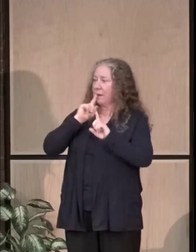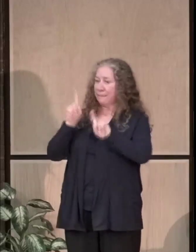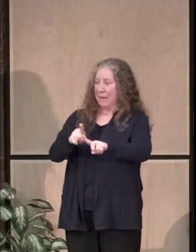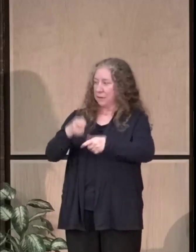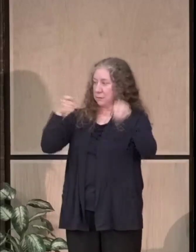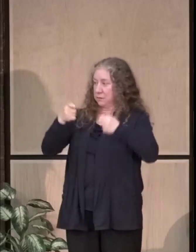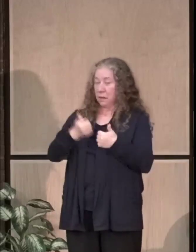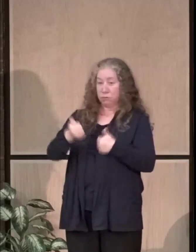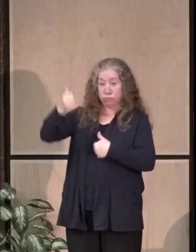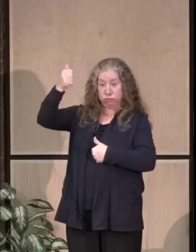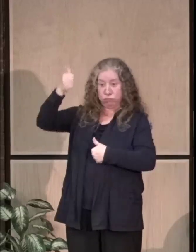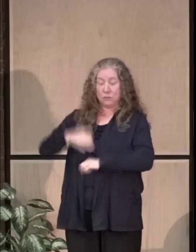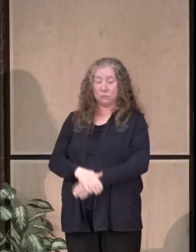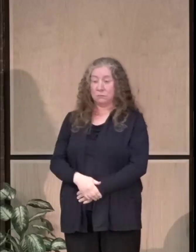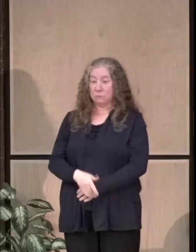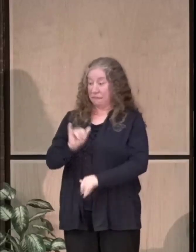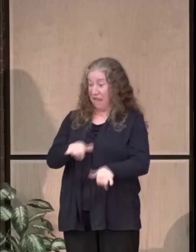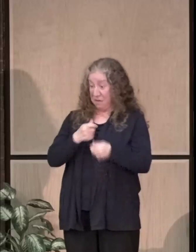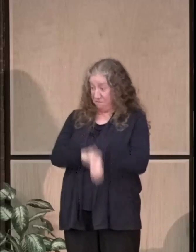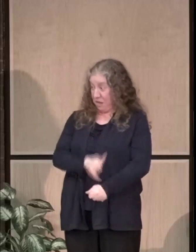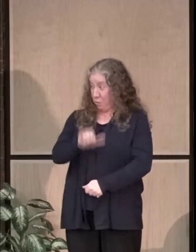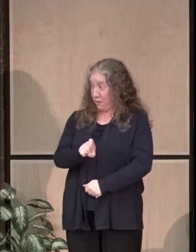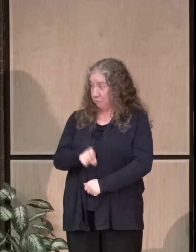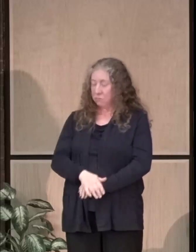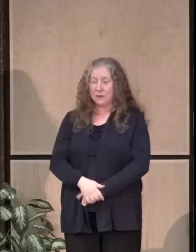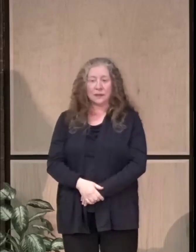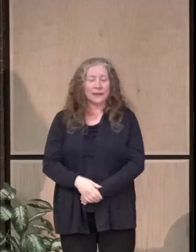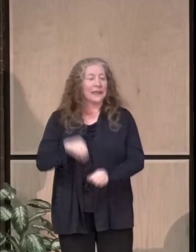In this unique scenario, Hodgson,